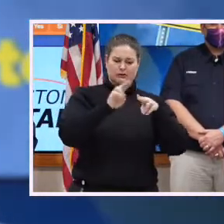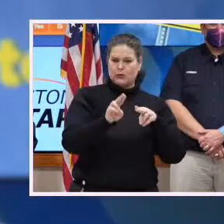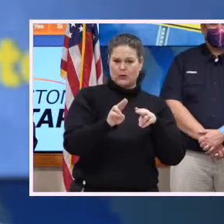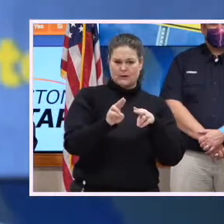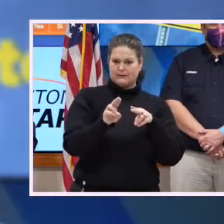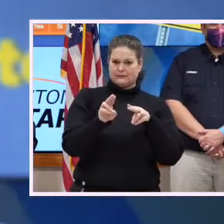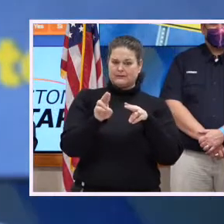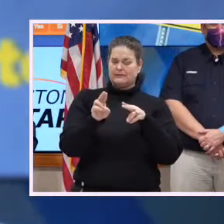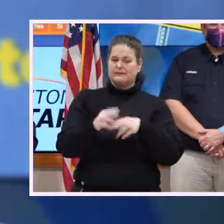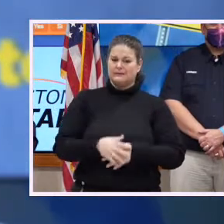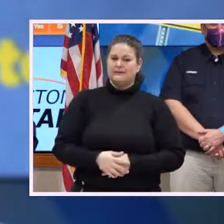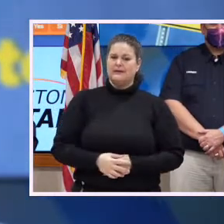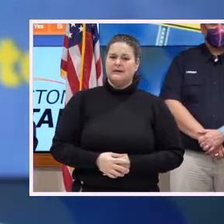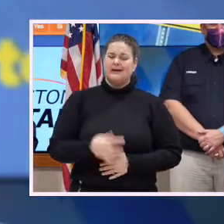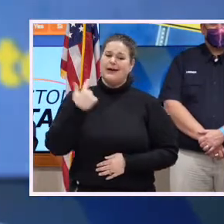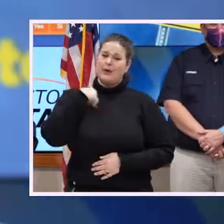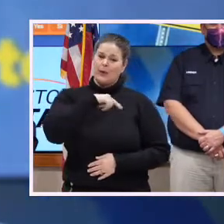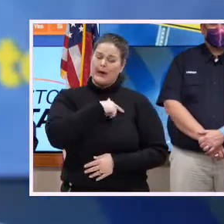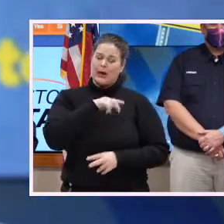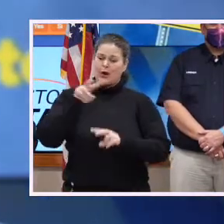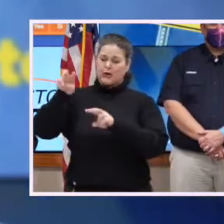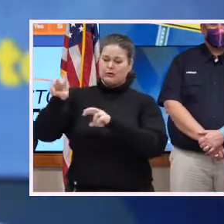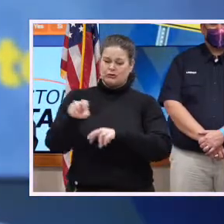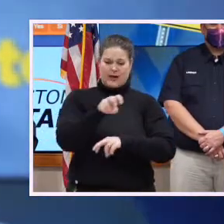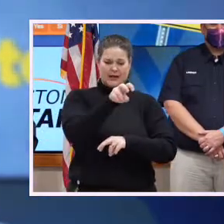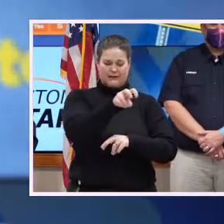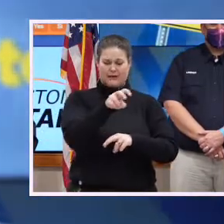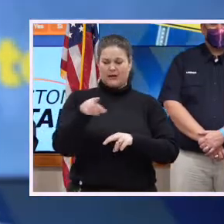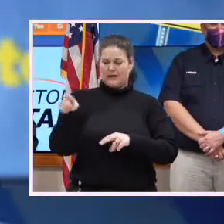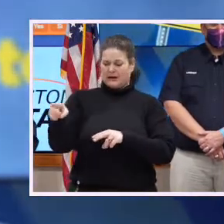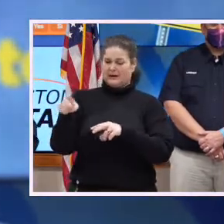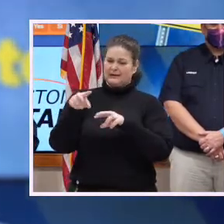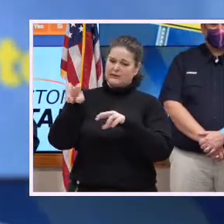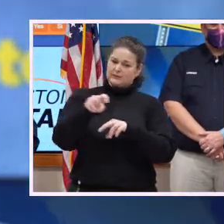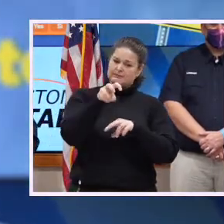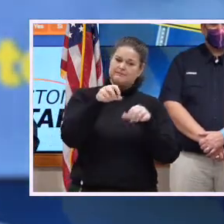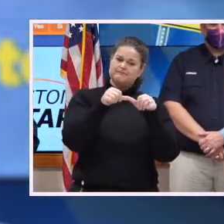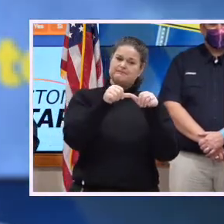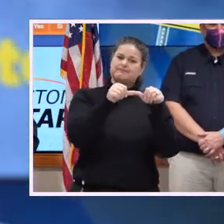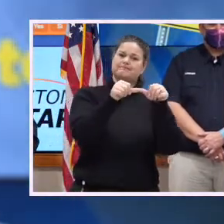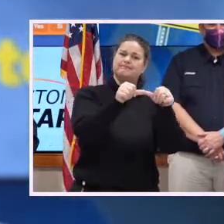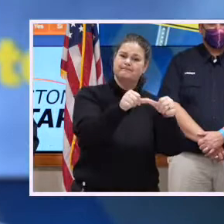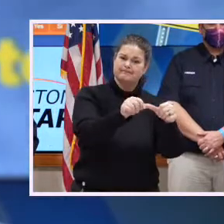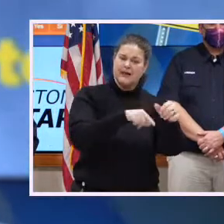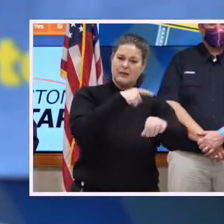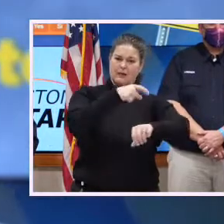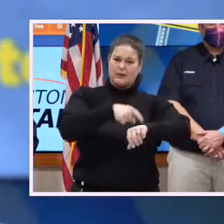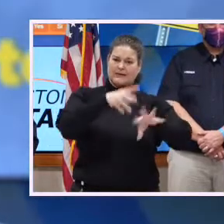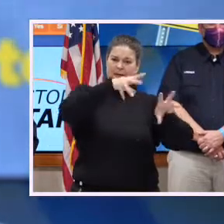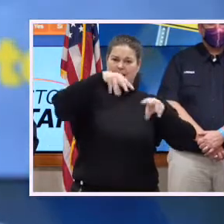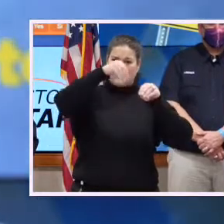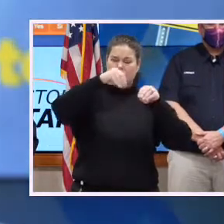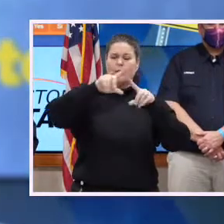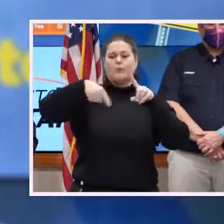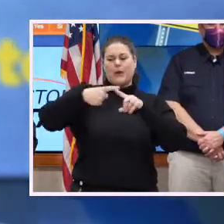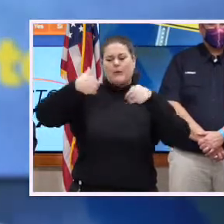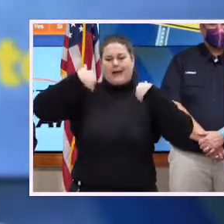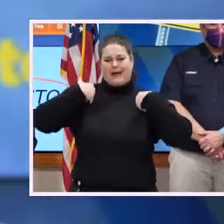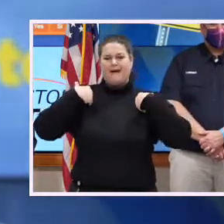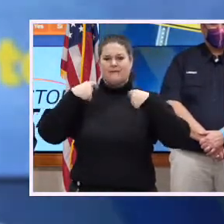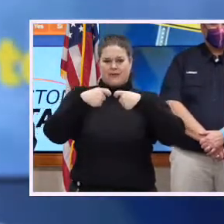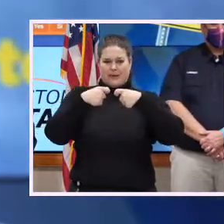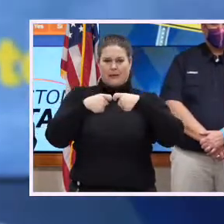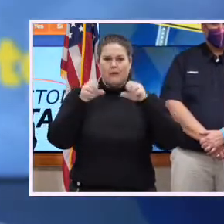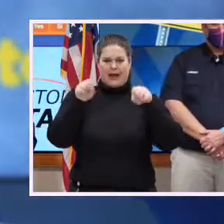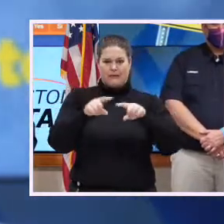duration. We are transferring sustained outages across our system as we have the power to do so, which is